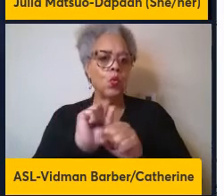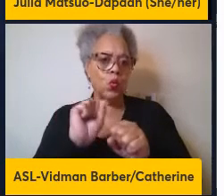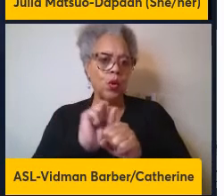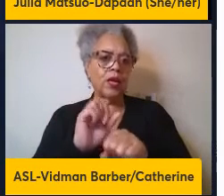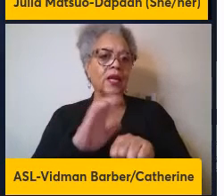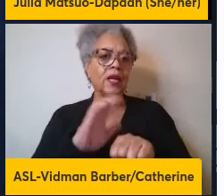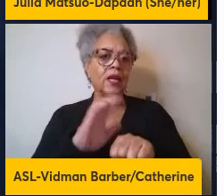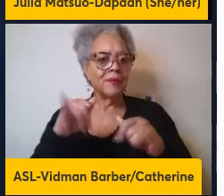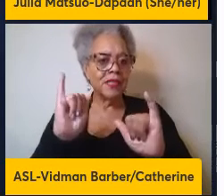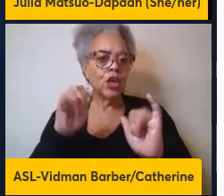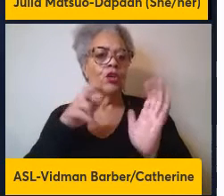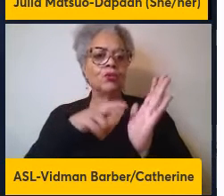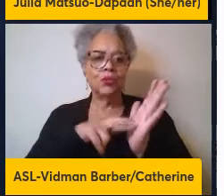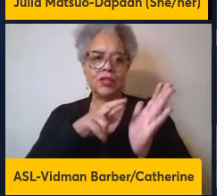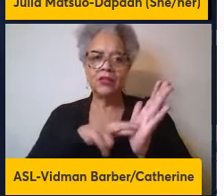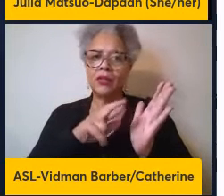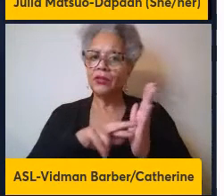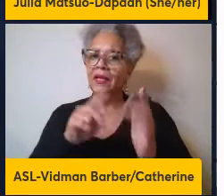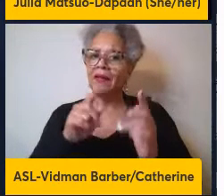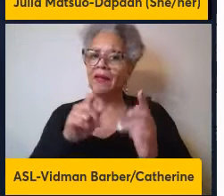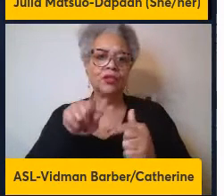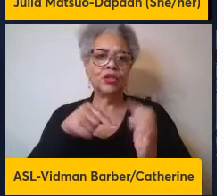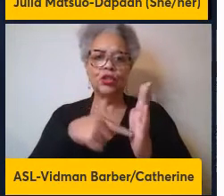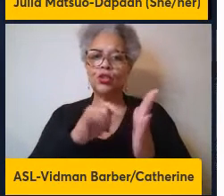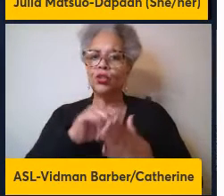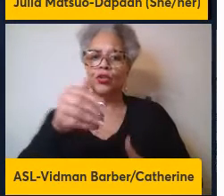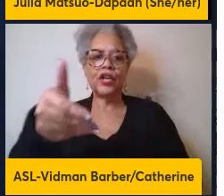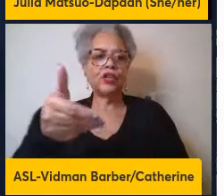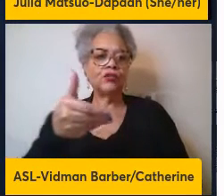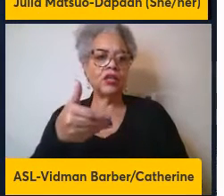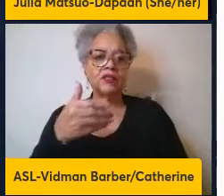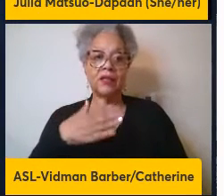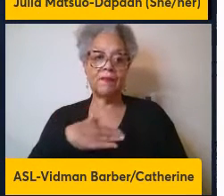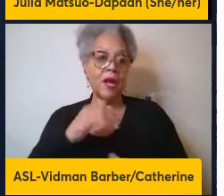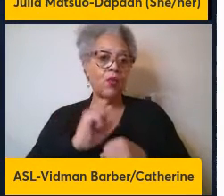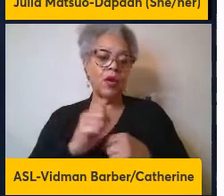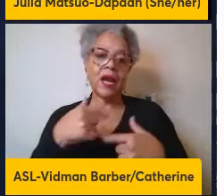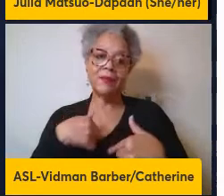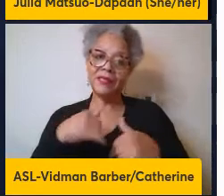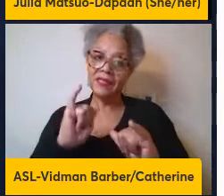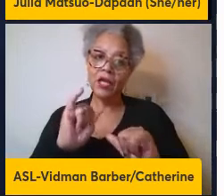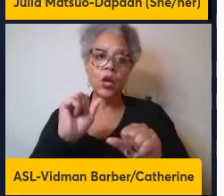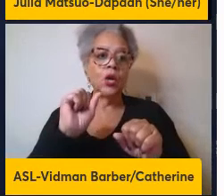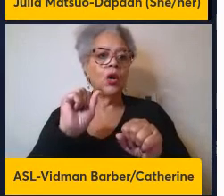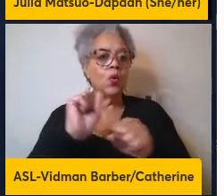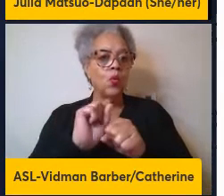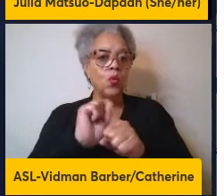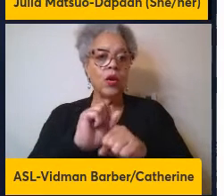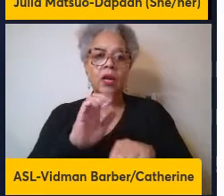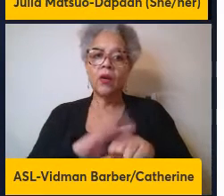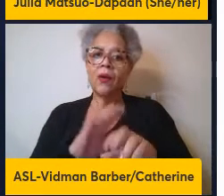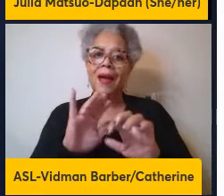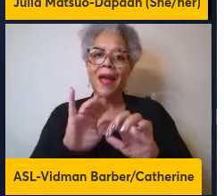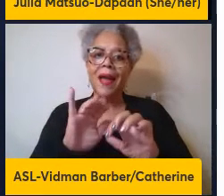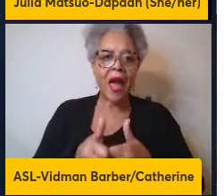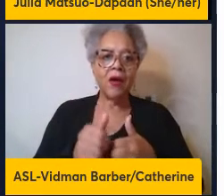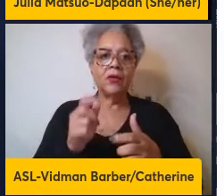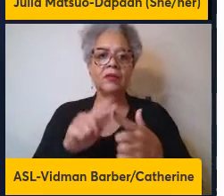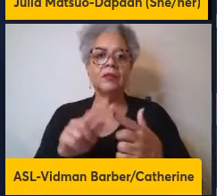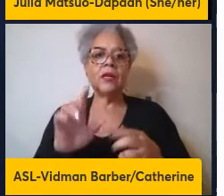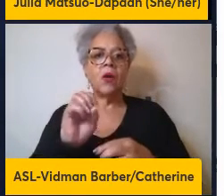like the introduction of my work, but I am still working on how does the olfactory bulb contribute to this